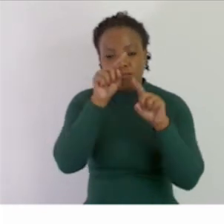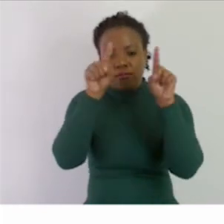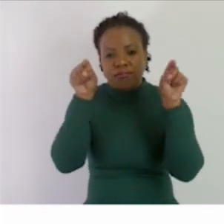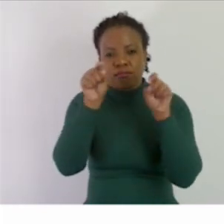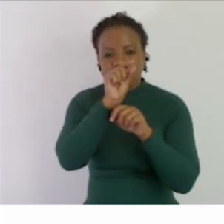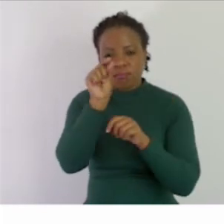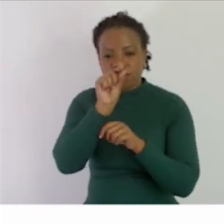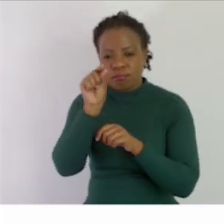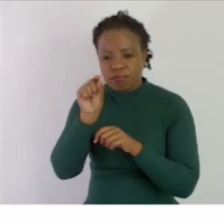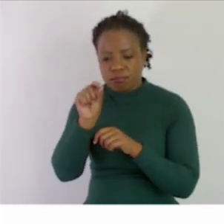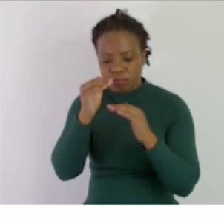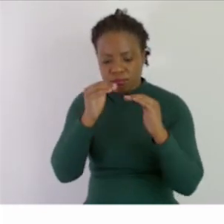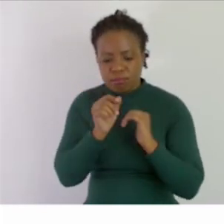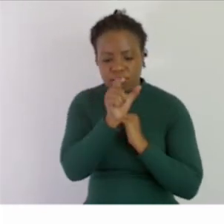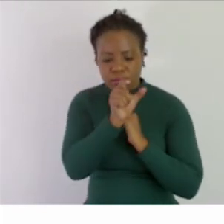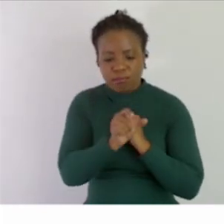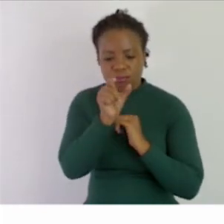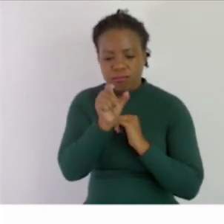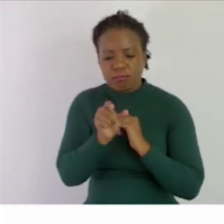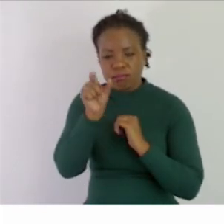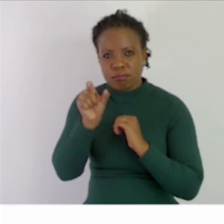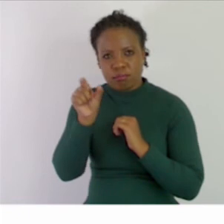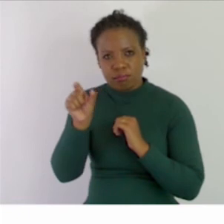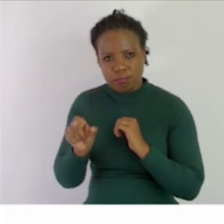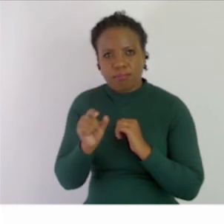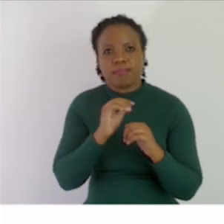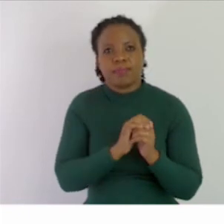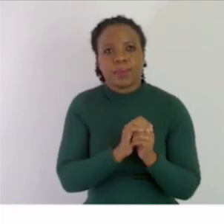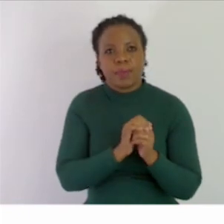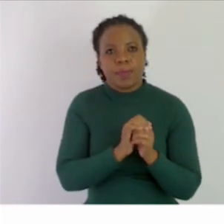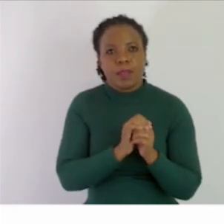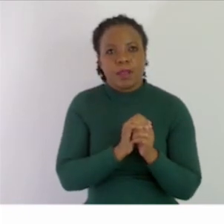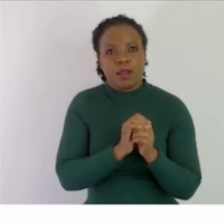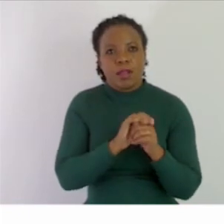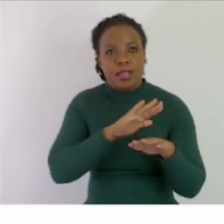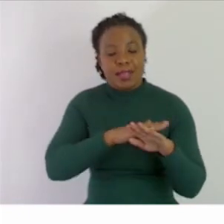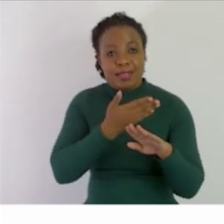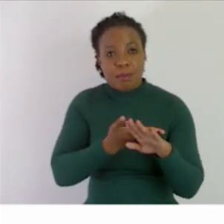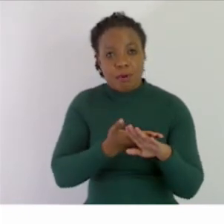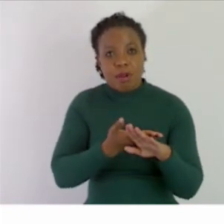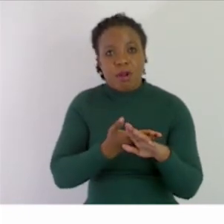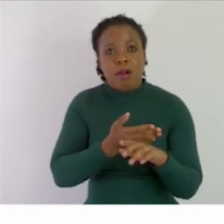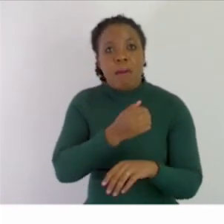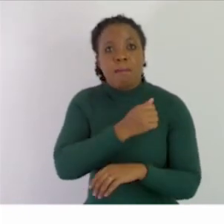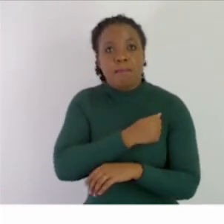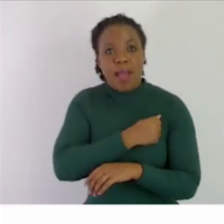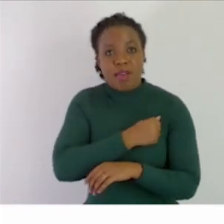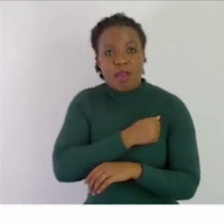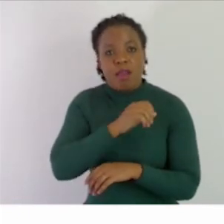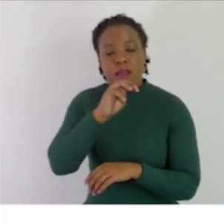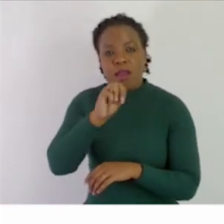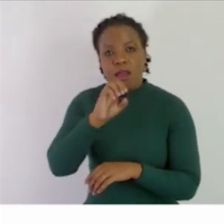the correct heading. For example, let me take mother. I will write it under